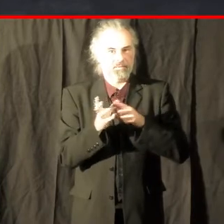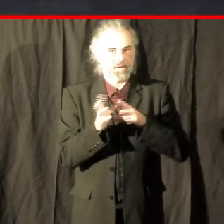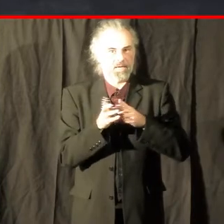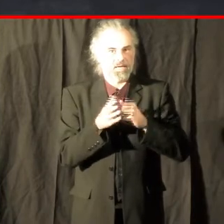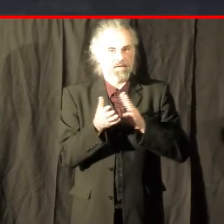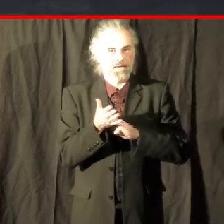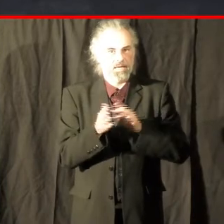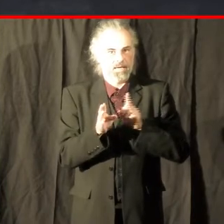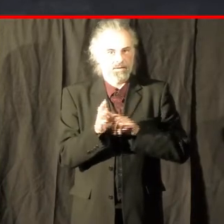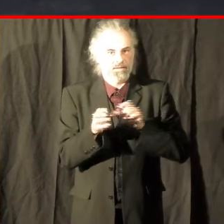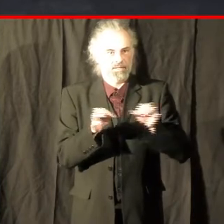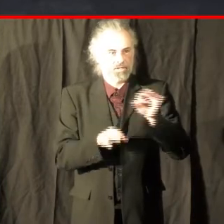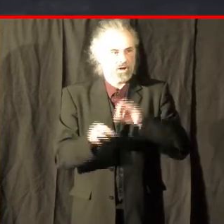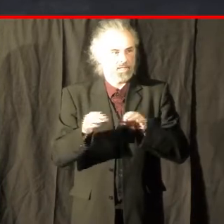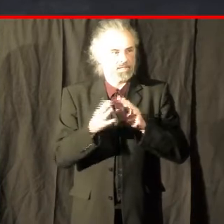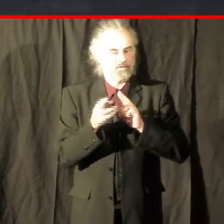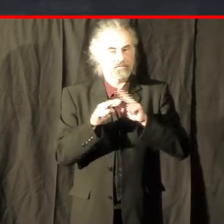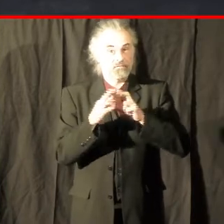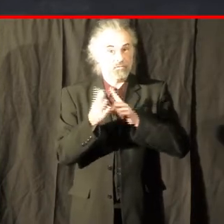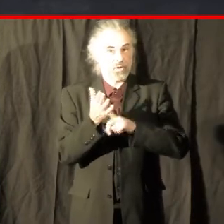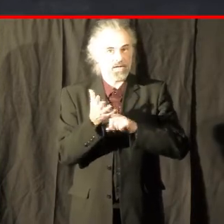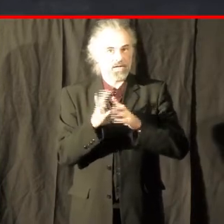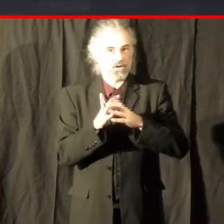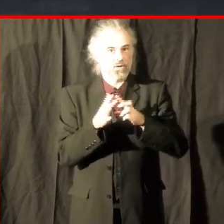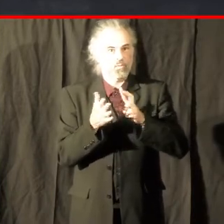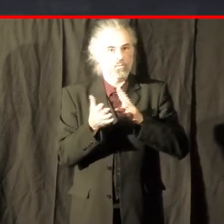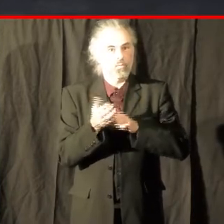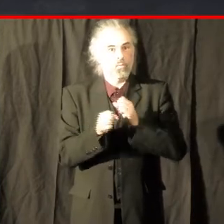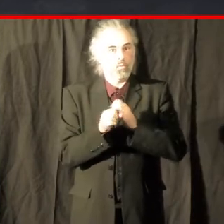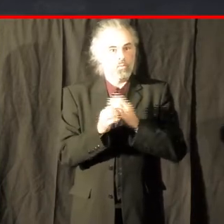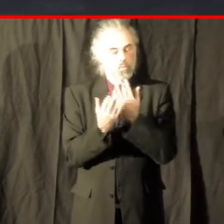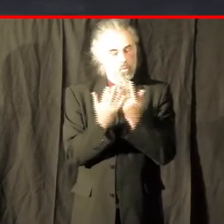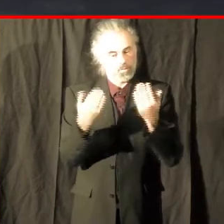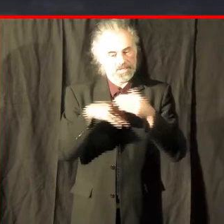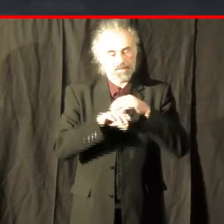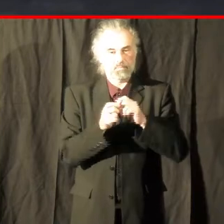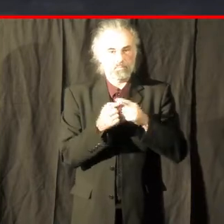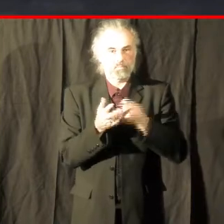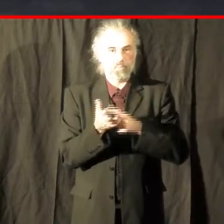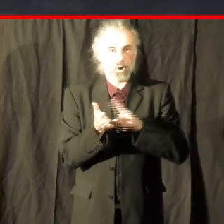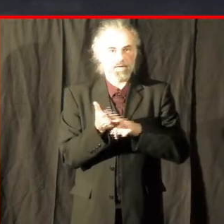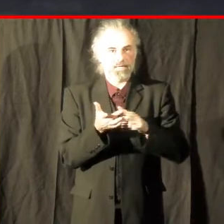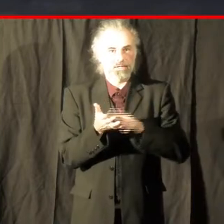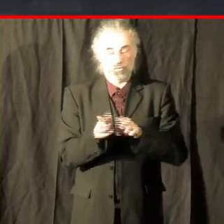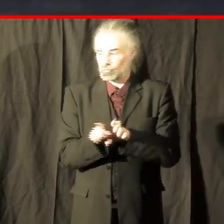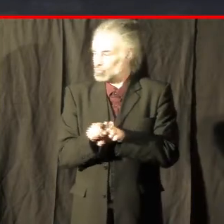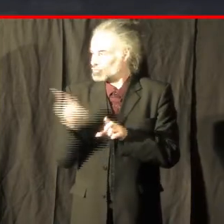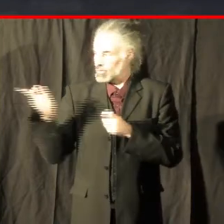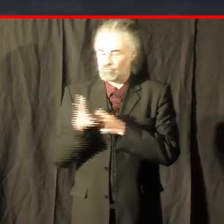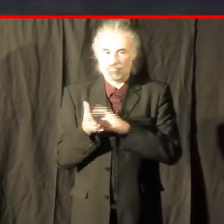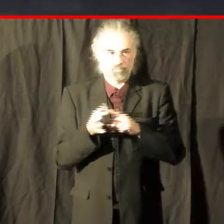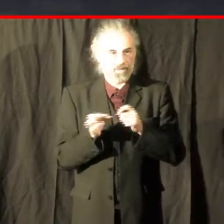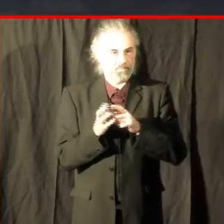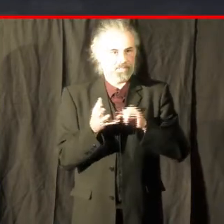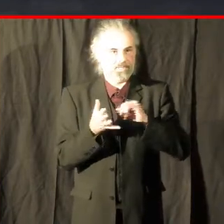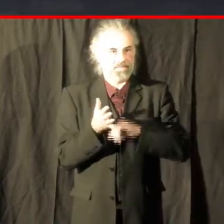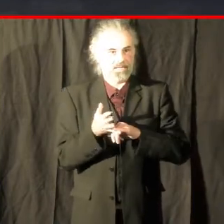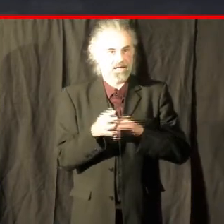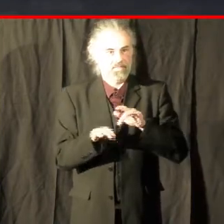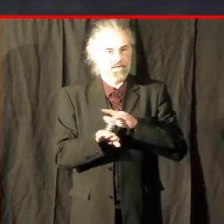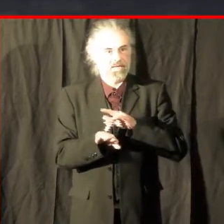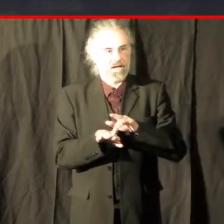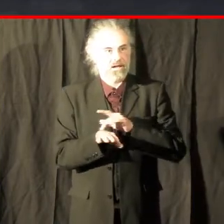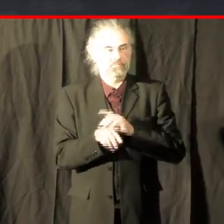Theatre right here in Canberra. We'll hear more about that at the end of the performance. Before I introduce you to Ali Clinch from Rebus